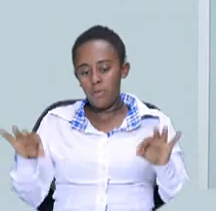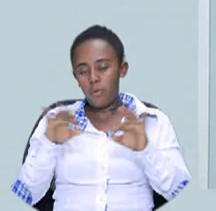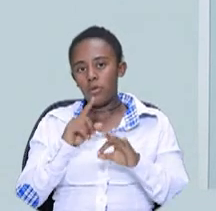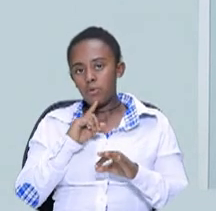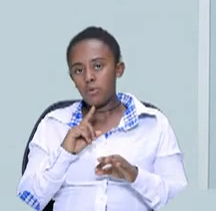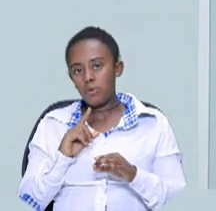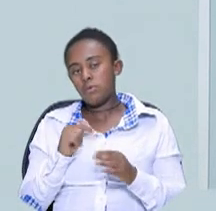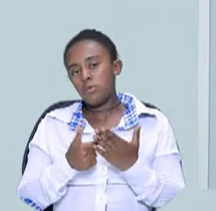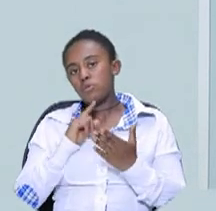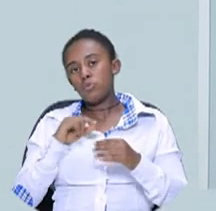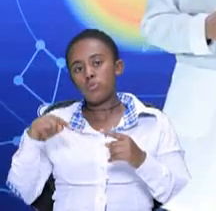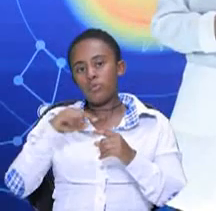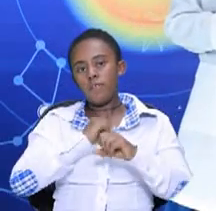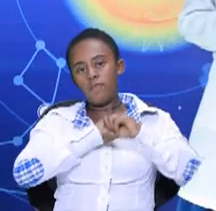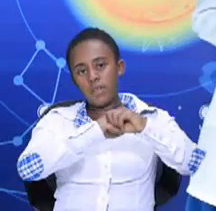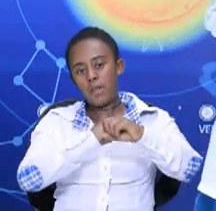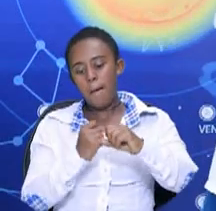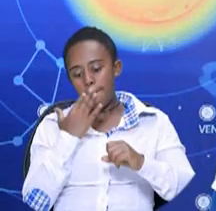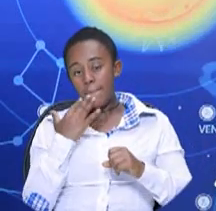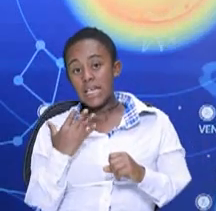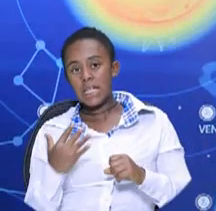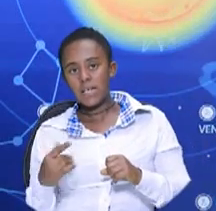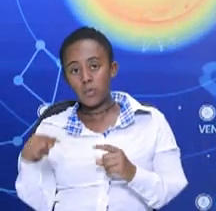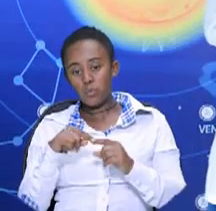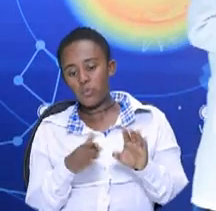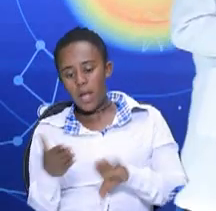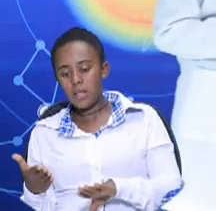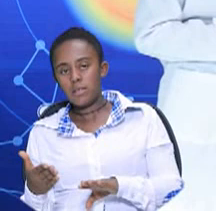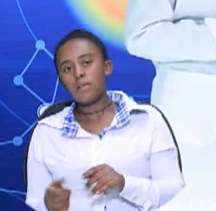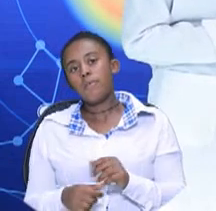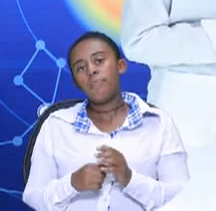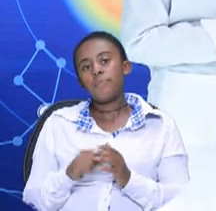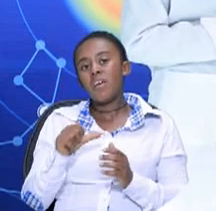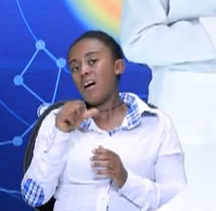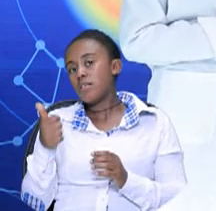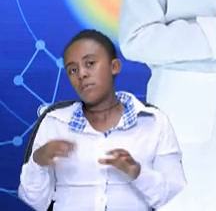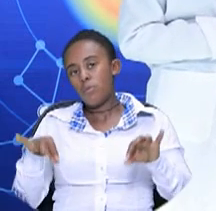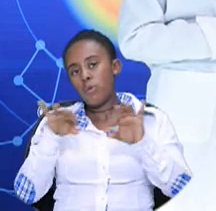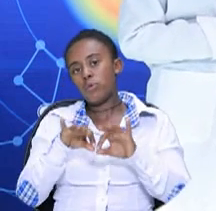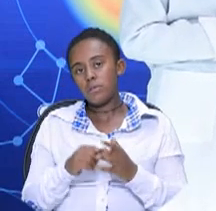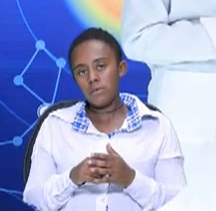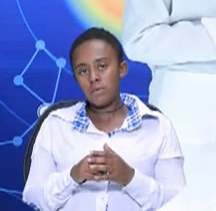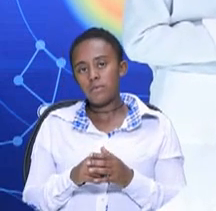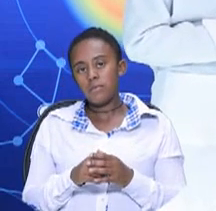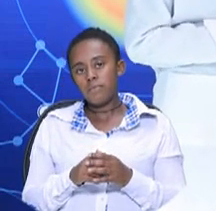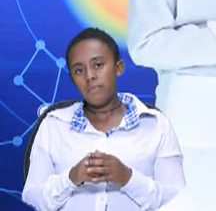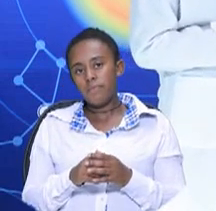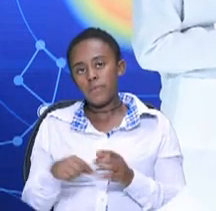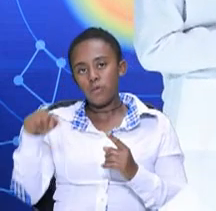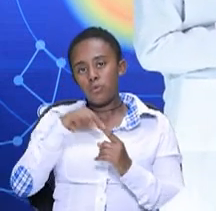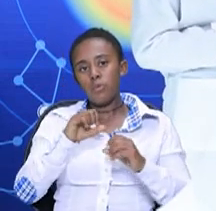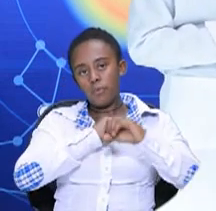of clotting is to prevent bleeding to death. And the other importance of clotting is